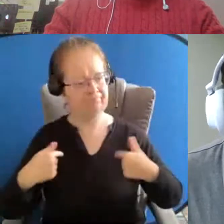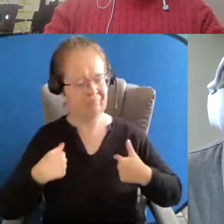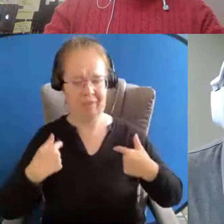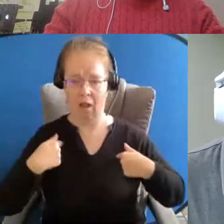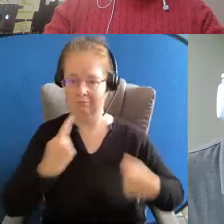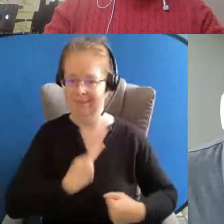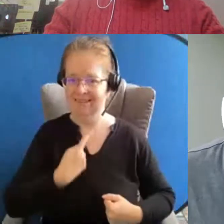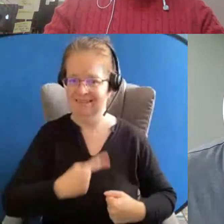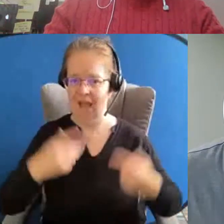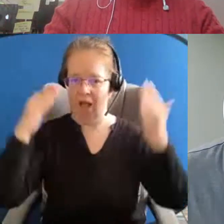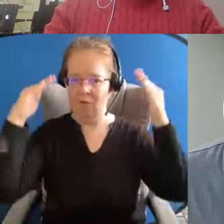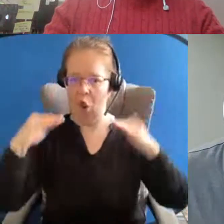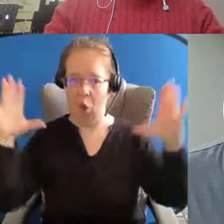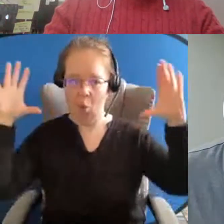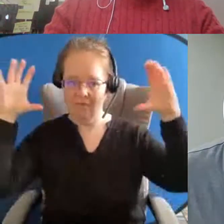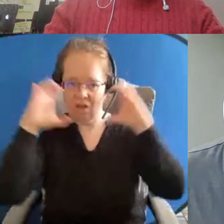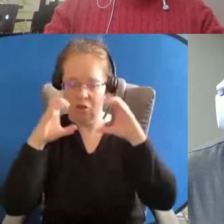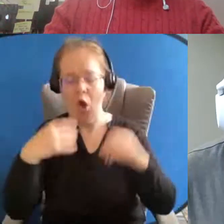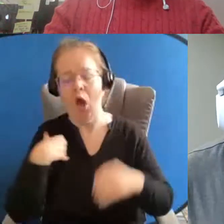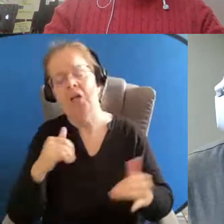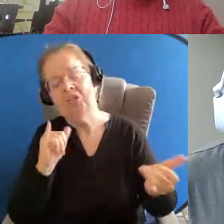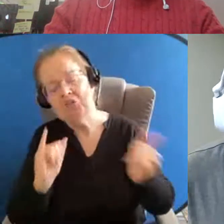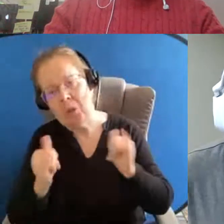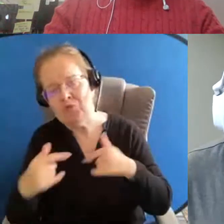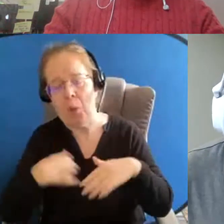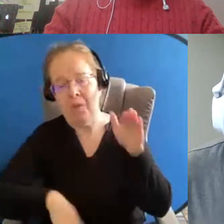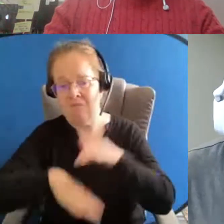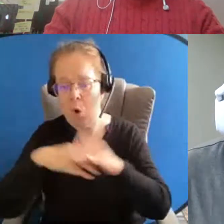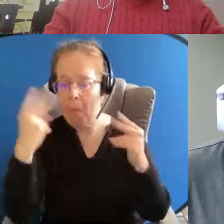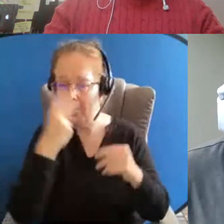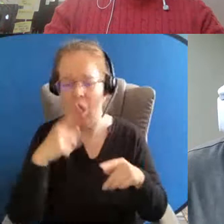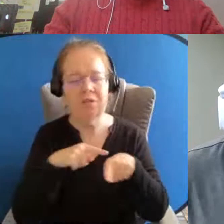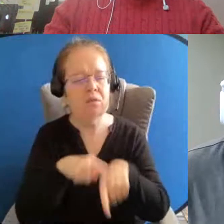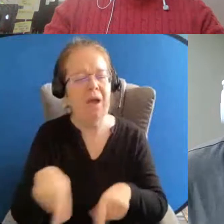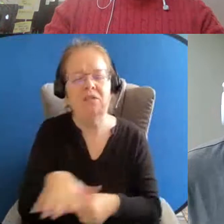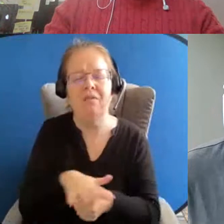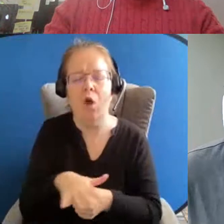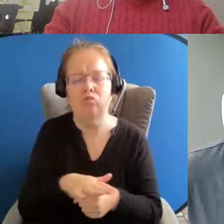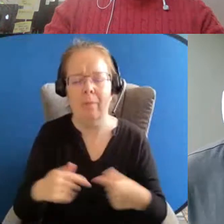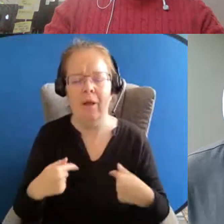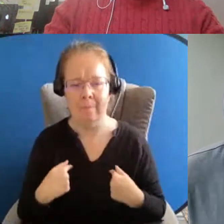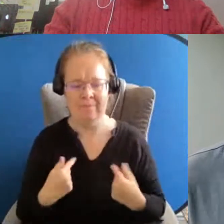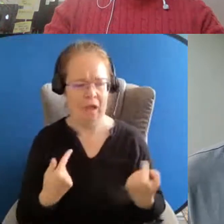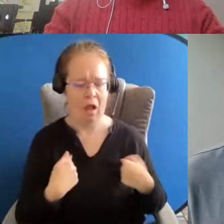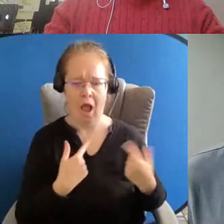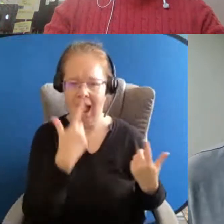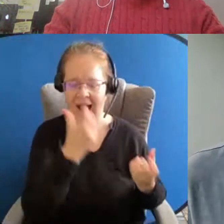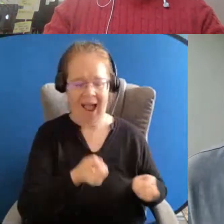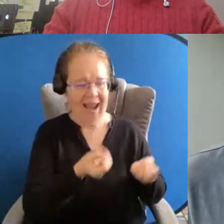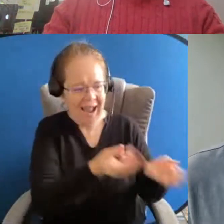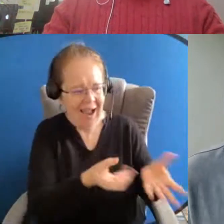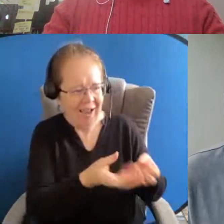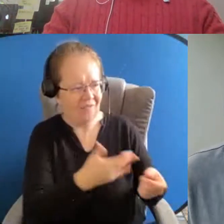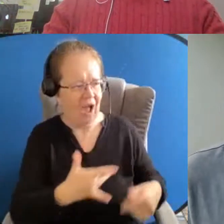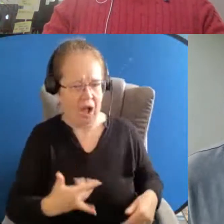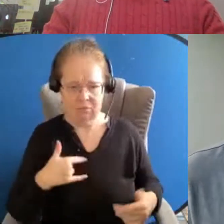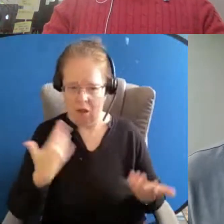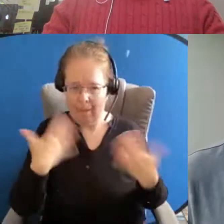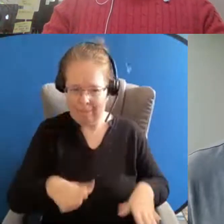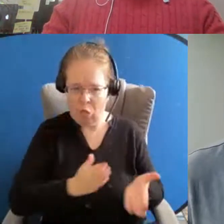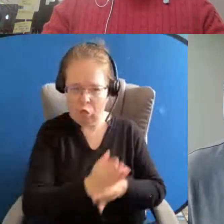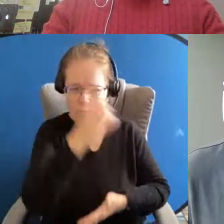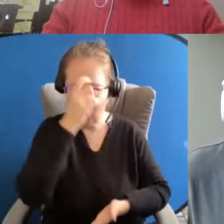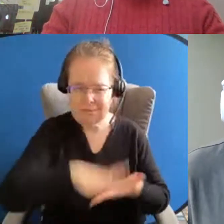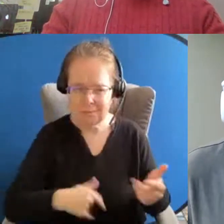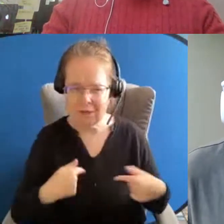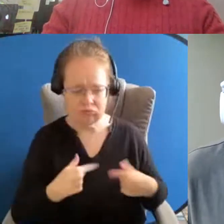vision and sometimes functionally blind, depending on the environment, to be able to give that lived experience and bring others into that experience